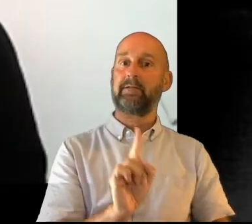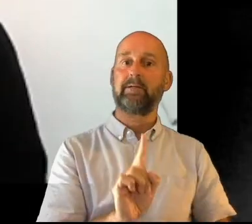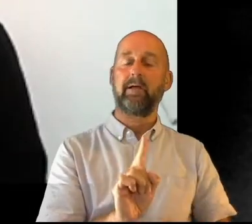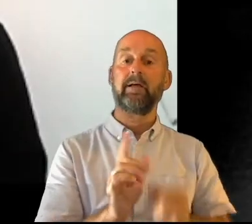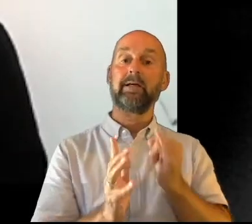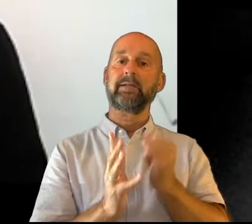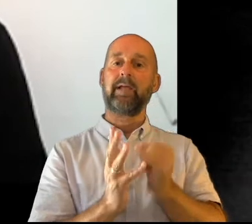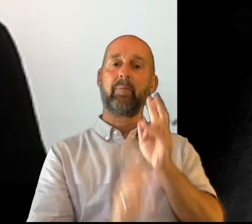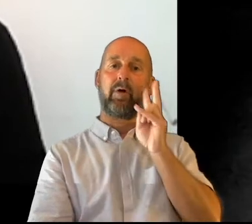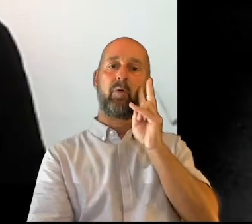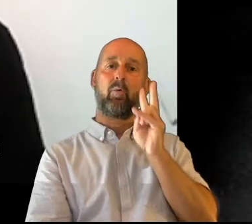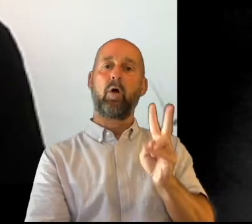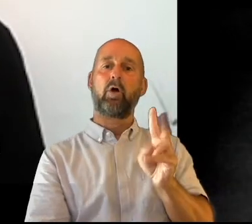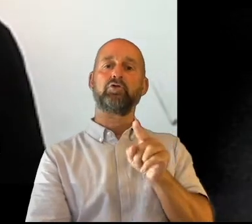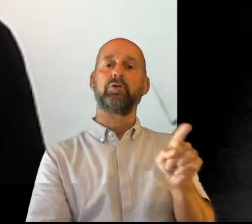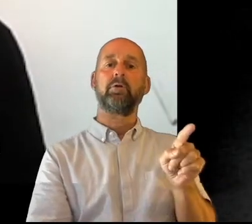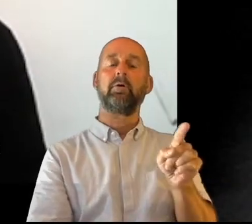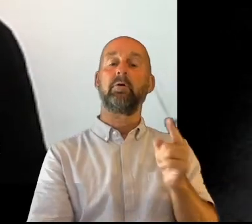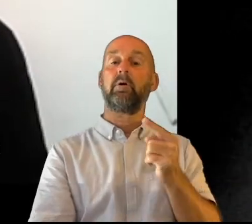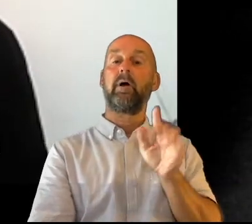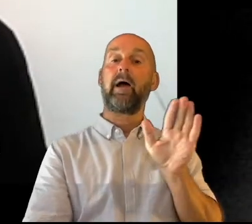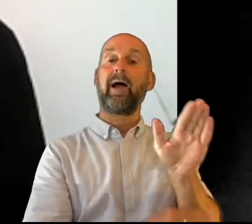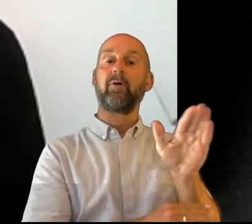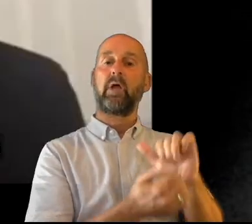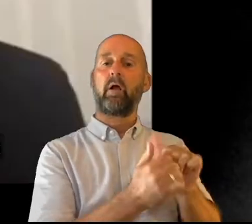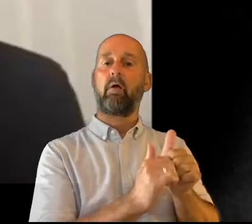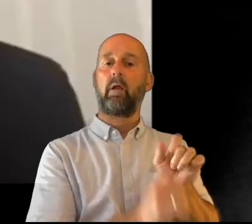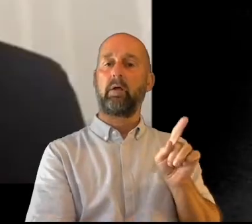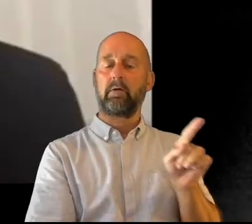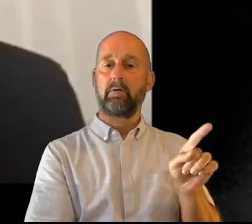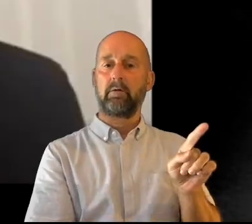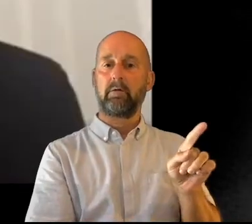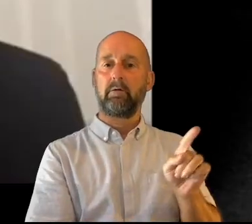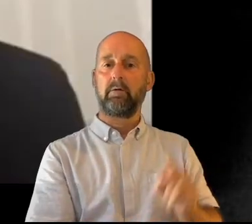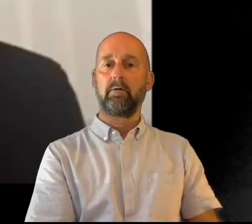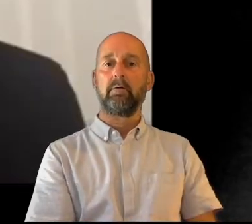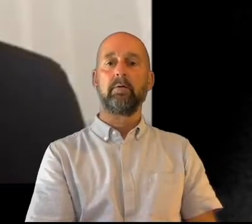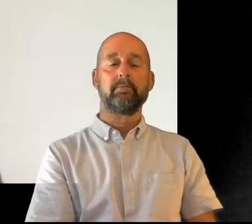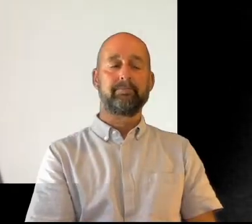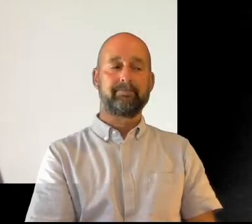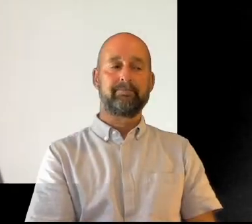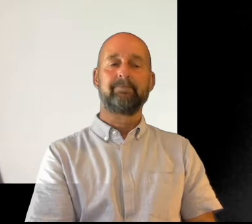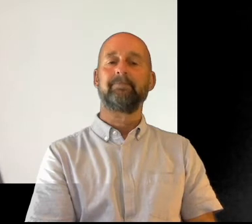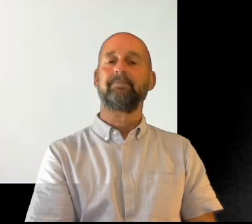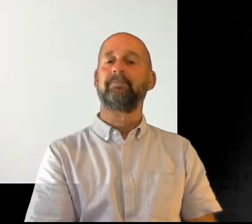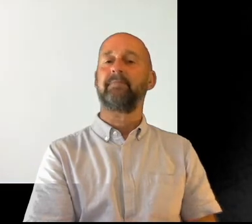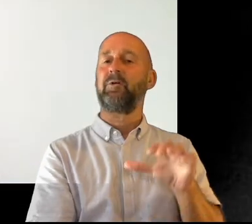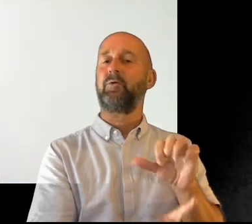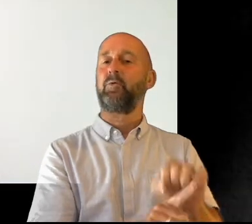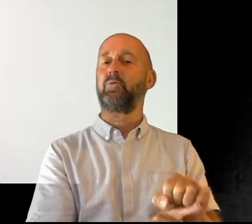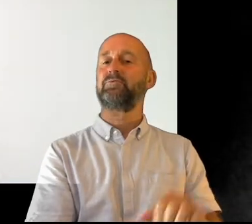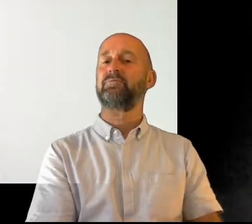Samrah watches representative turn to a colleague outside the room and give a sly smile. Caught. Scene 11.